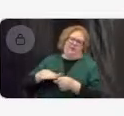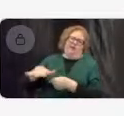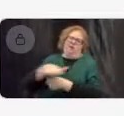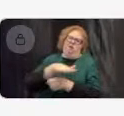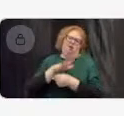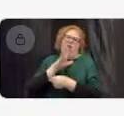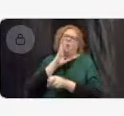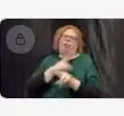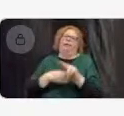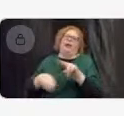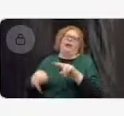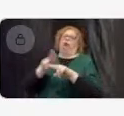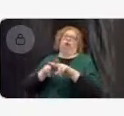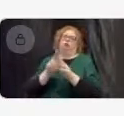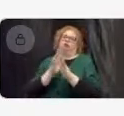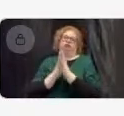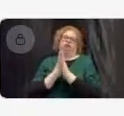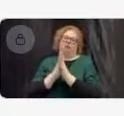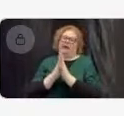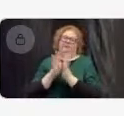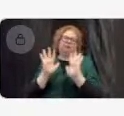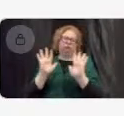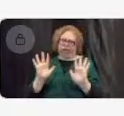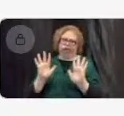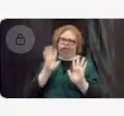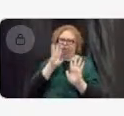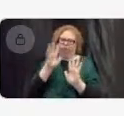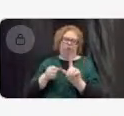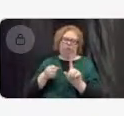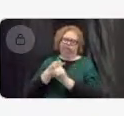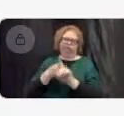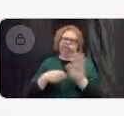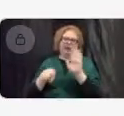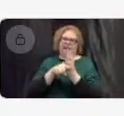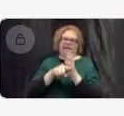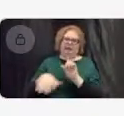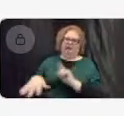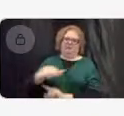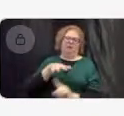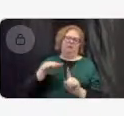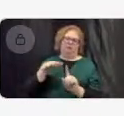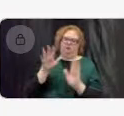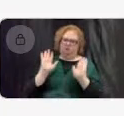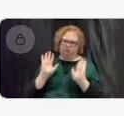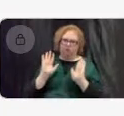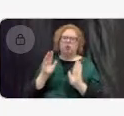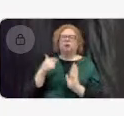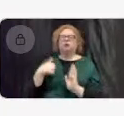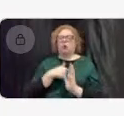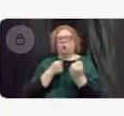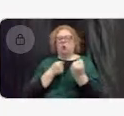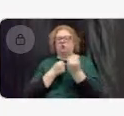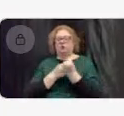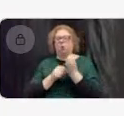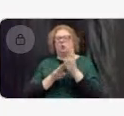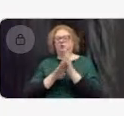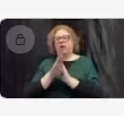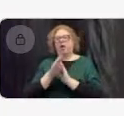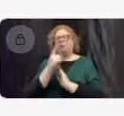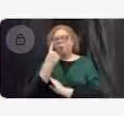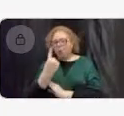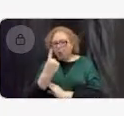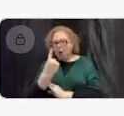increase traffic that will have an adverse impact on the area. Staff is supportive of the development for 1 2-family